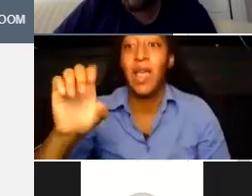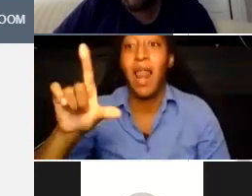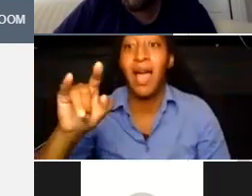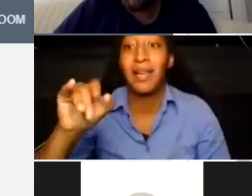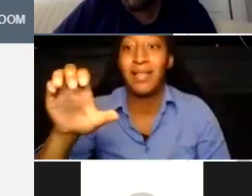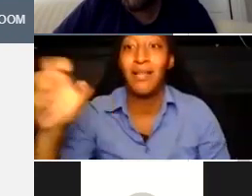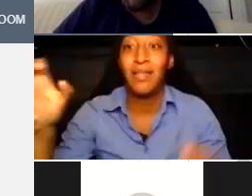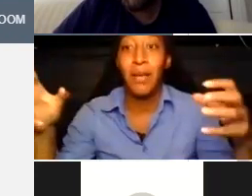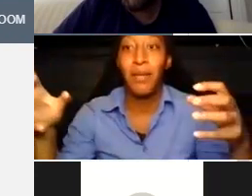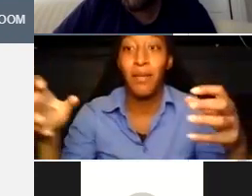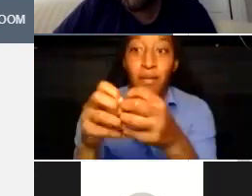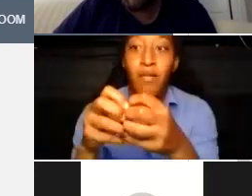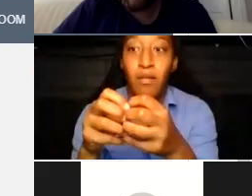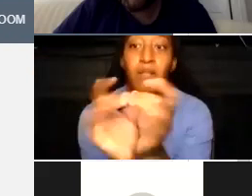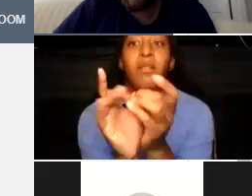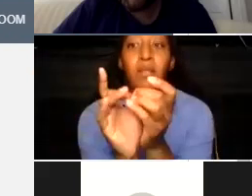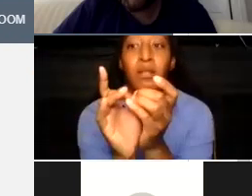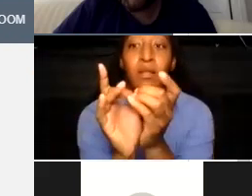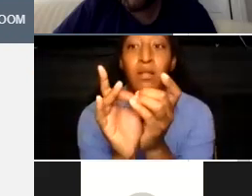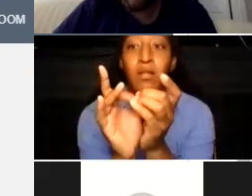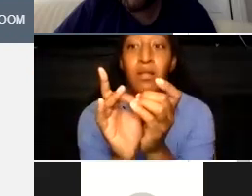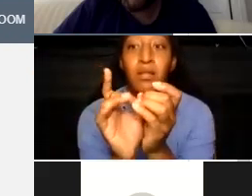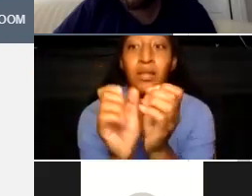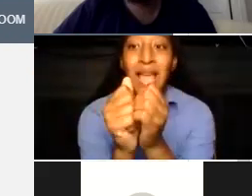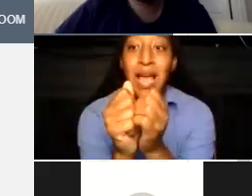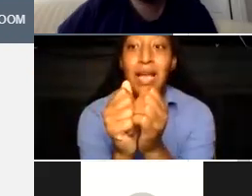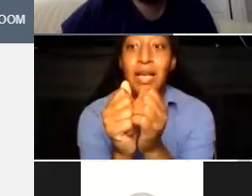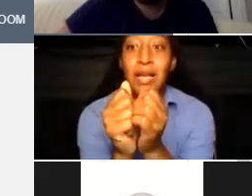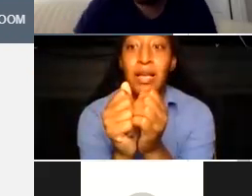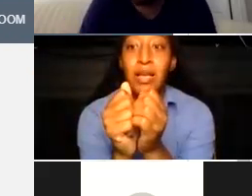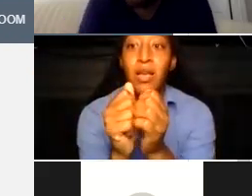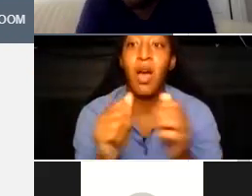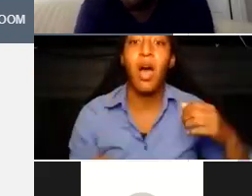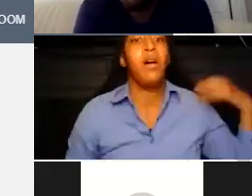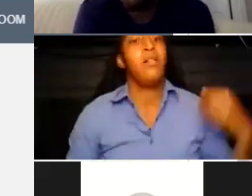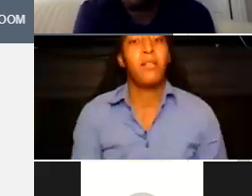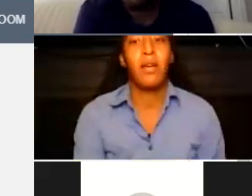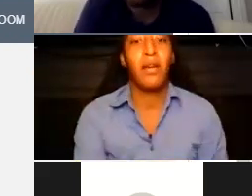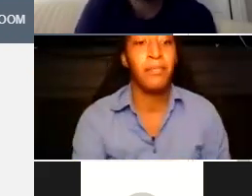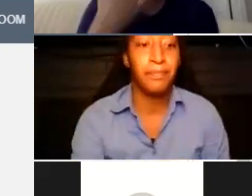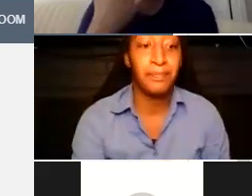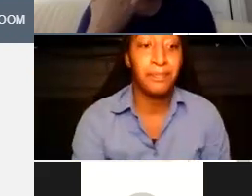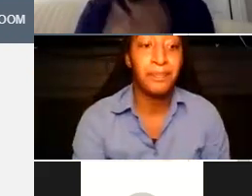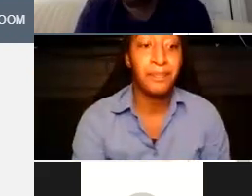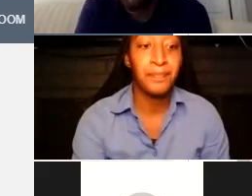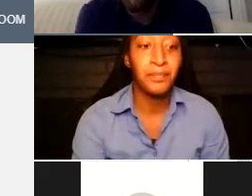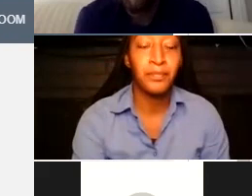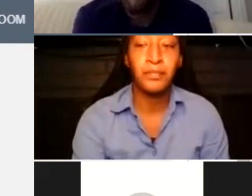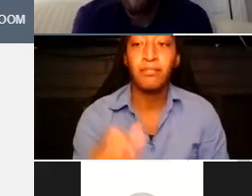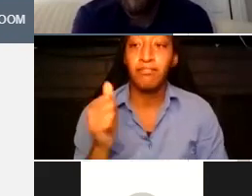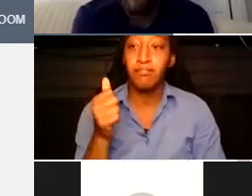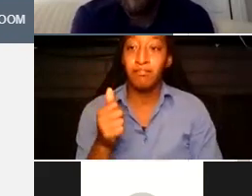Okay. And so now, the thing we have to be mindful of here is that after